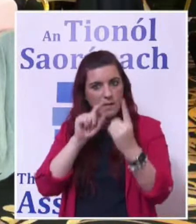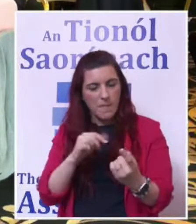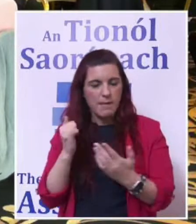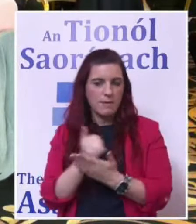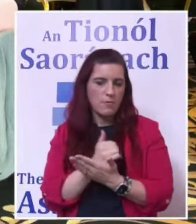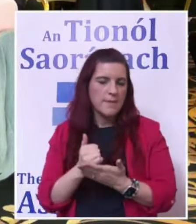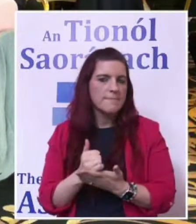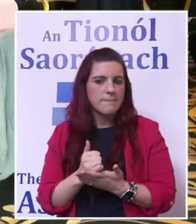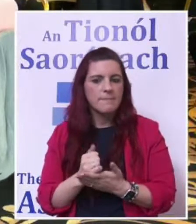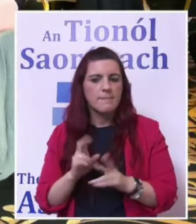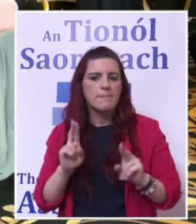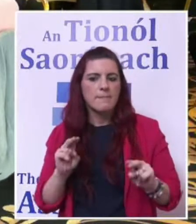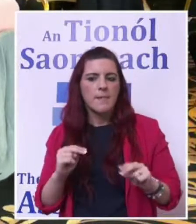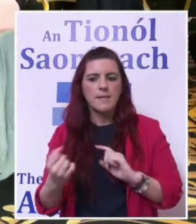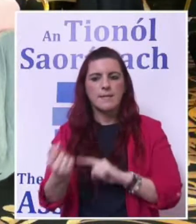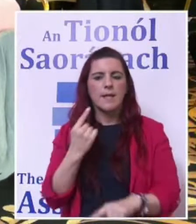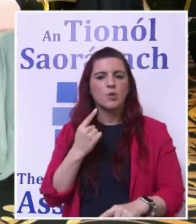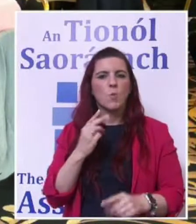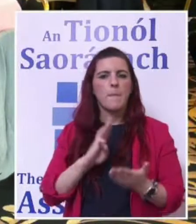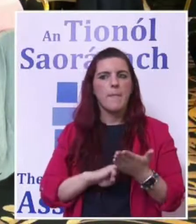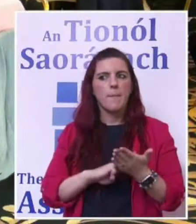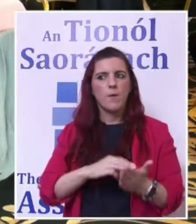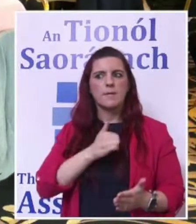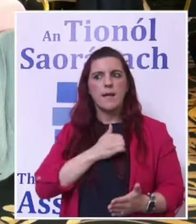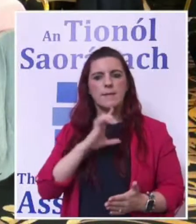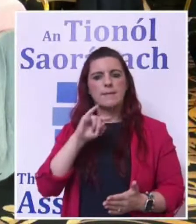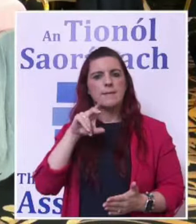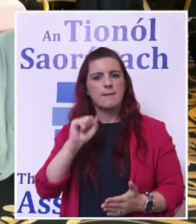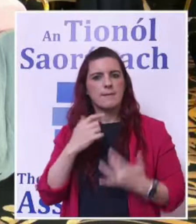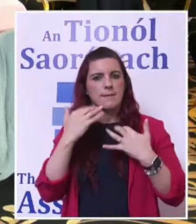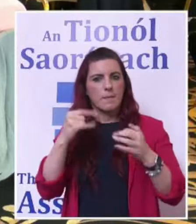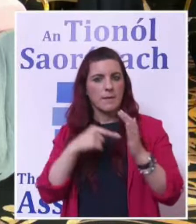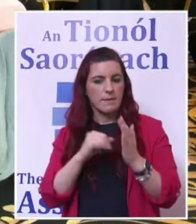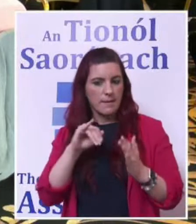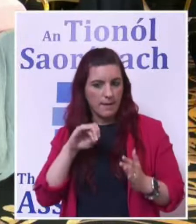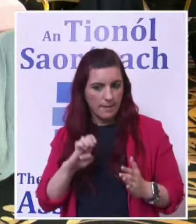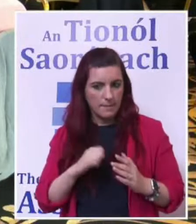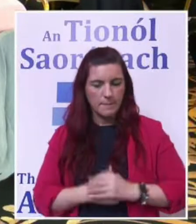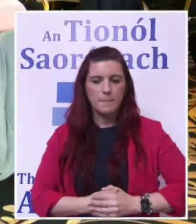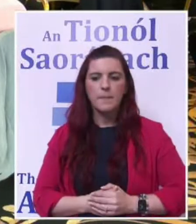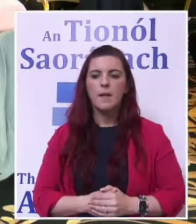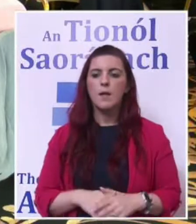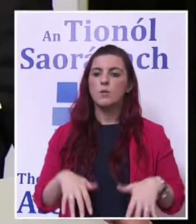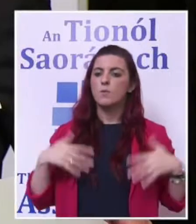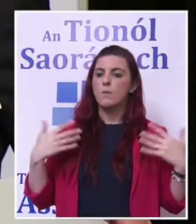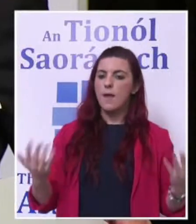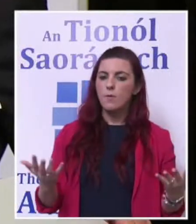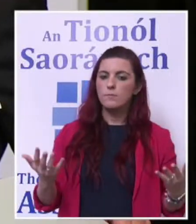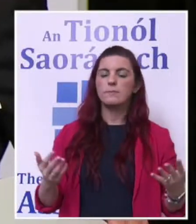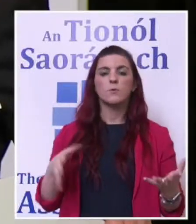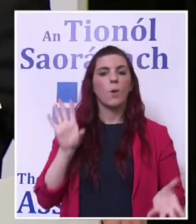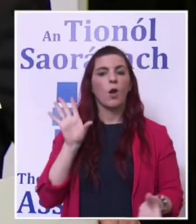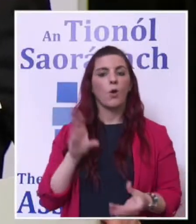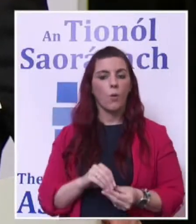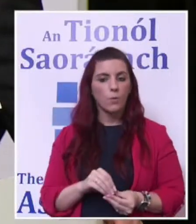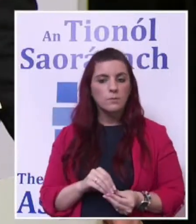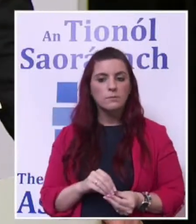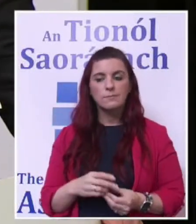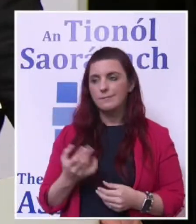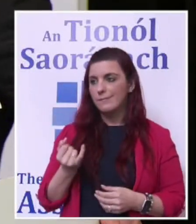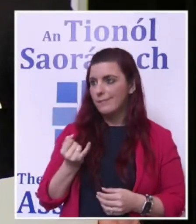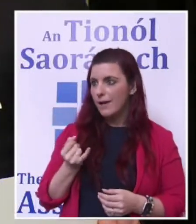with us and send them to members at citizensassembly.ie. So, to conclude, we're on this